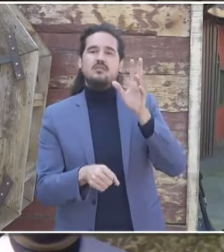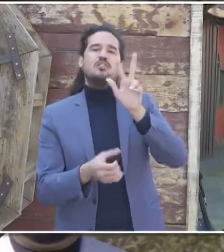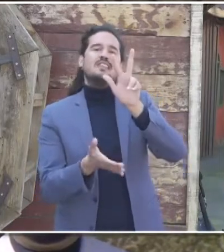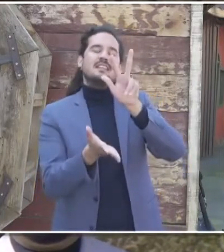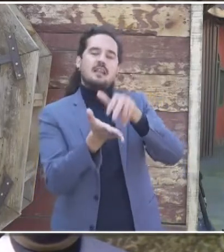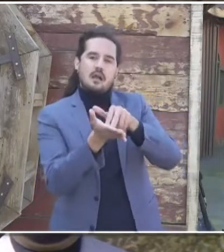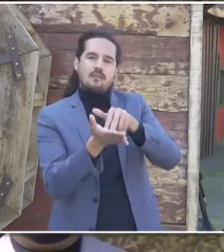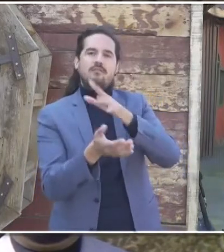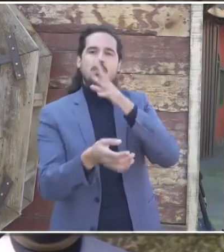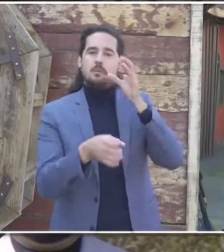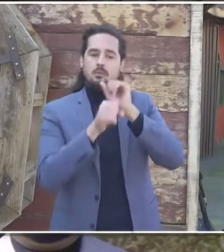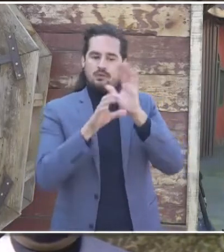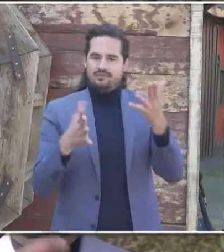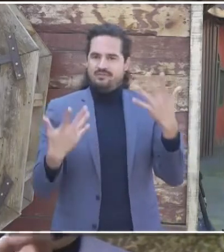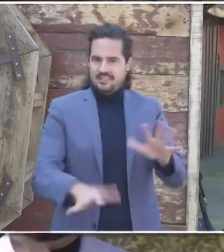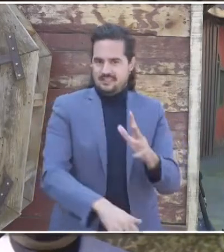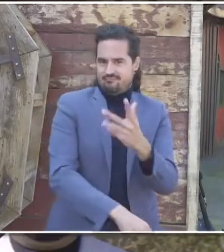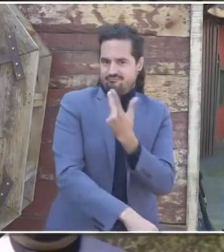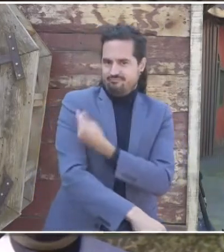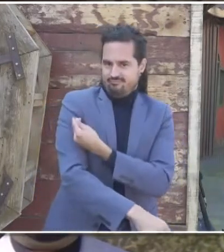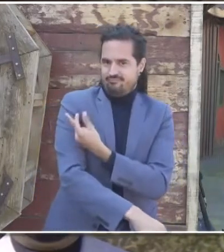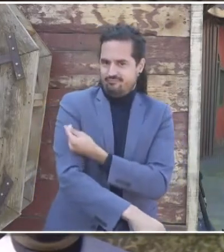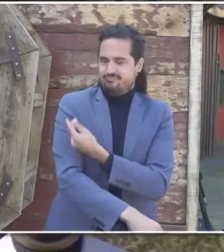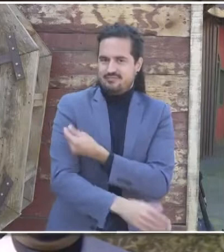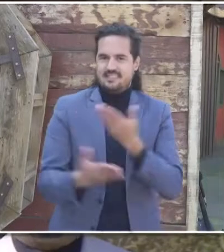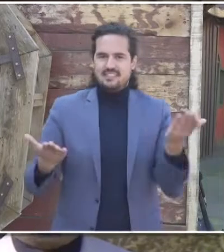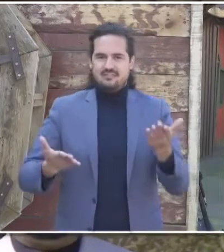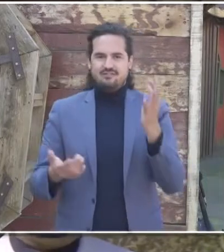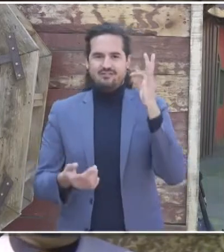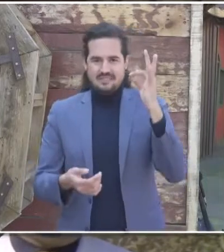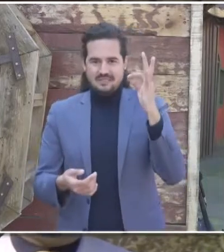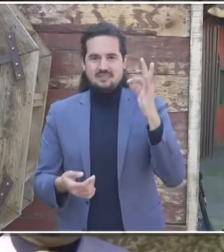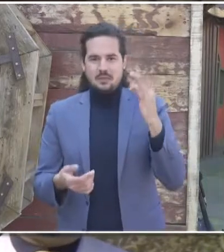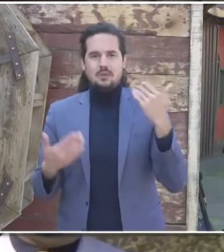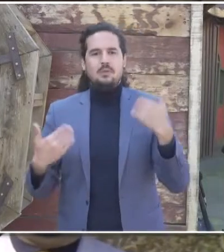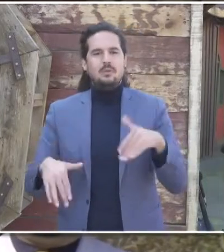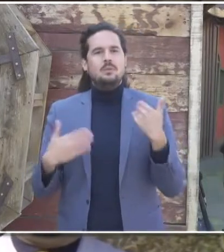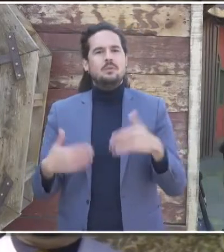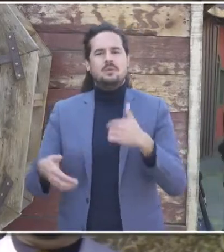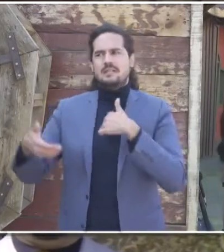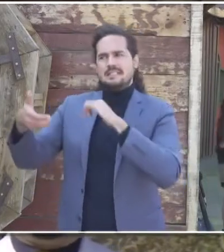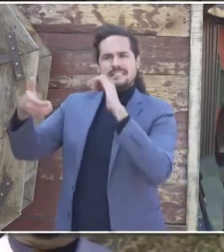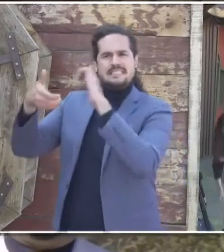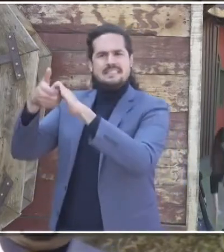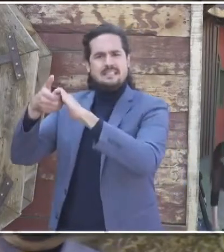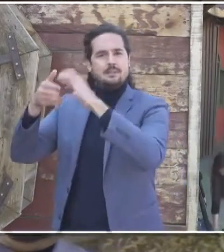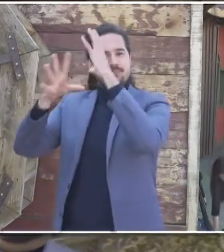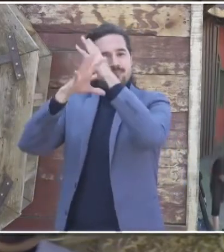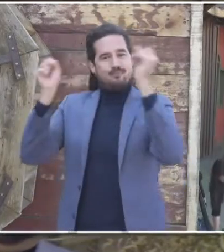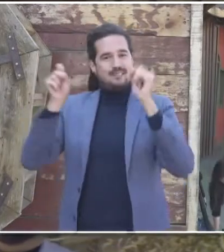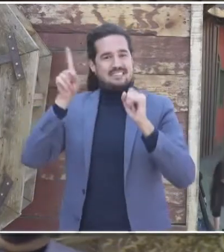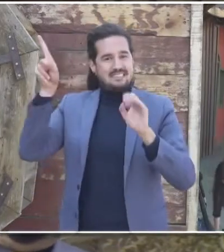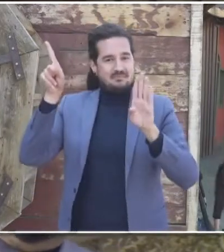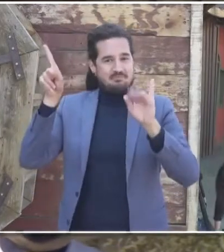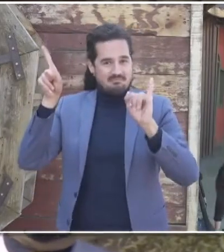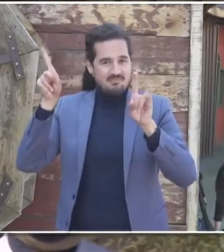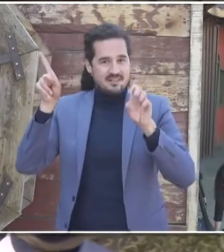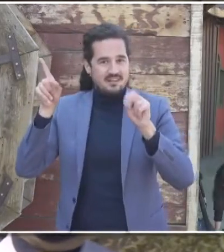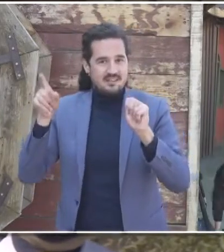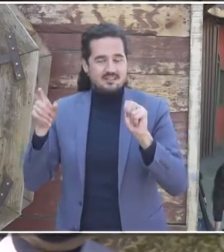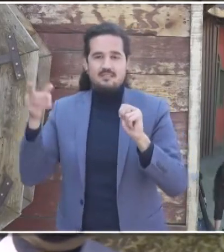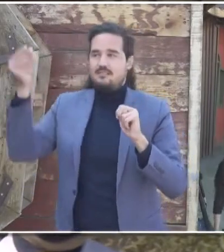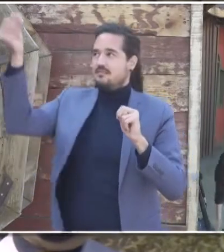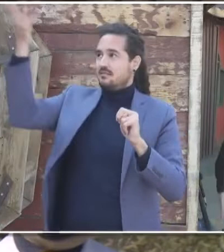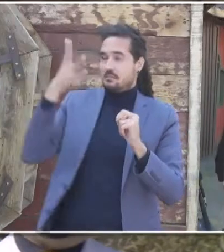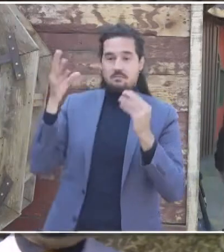to working with the Biden administration to land on a date, because I know you want a date for when we have a mass vaccination site